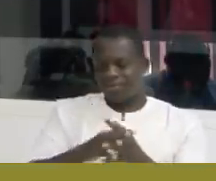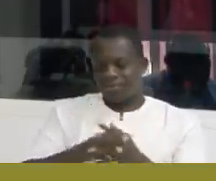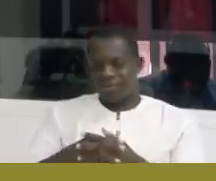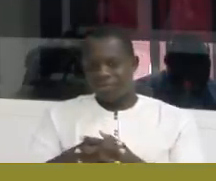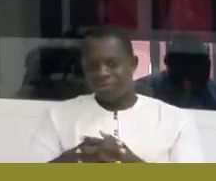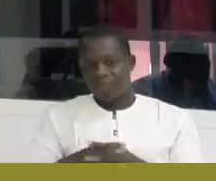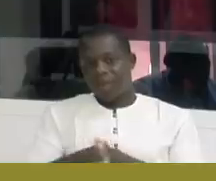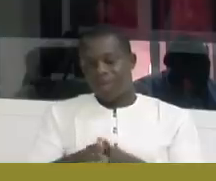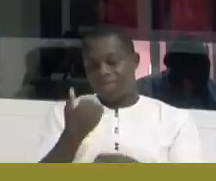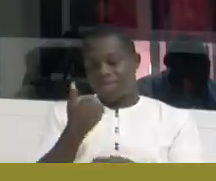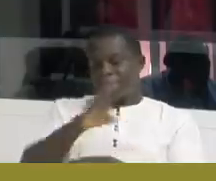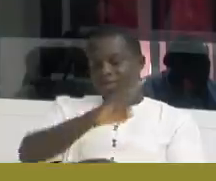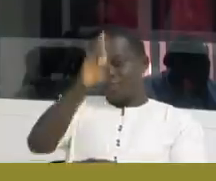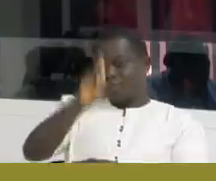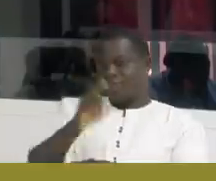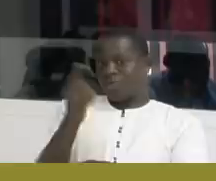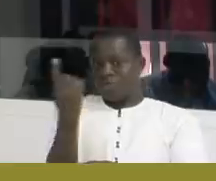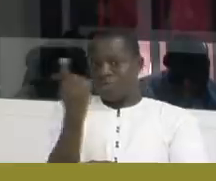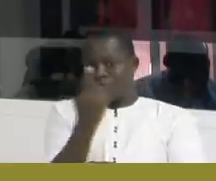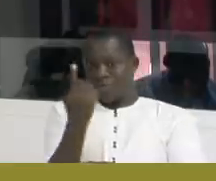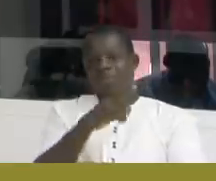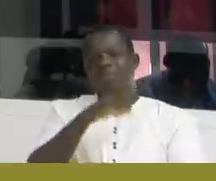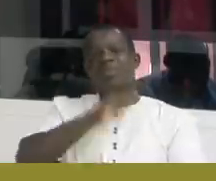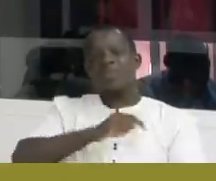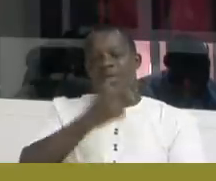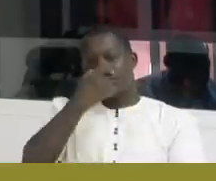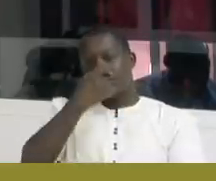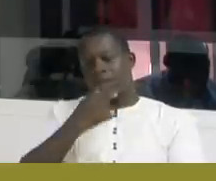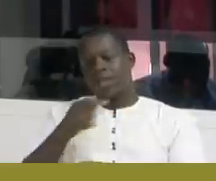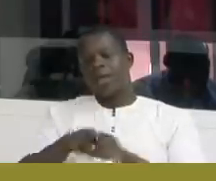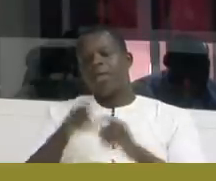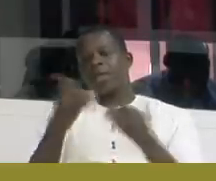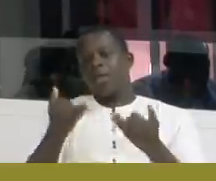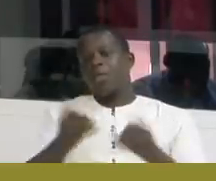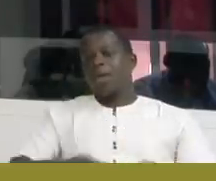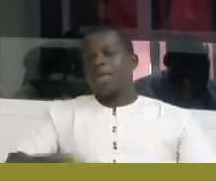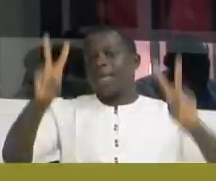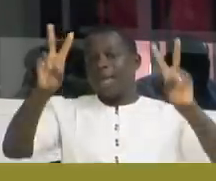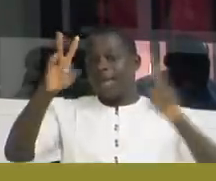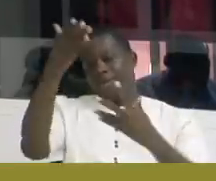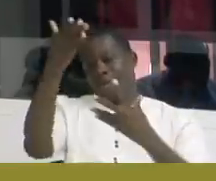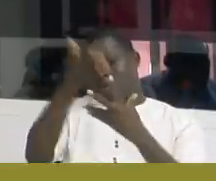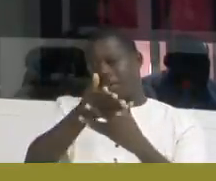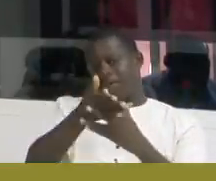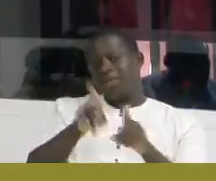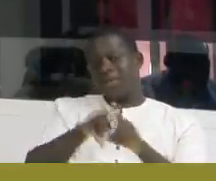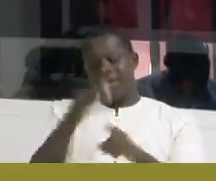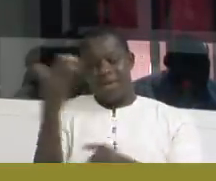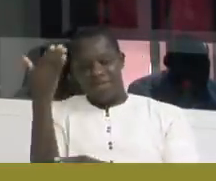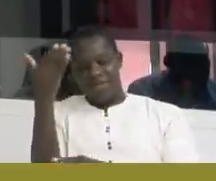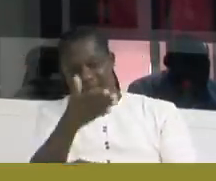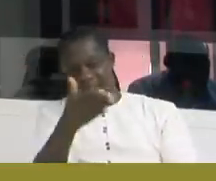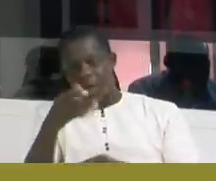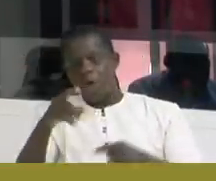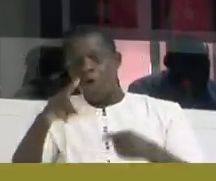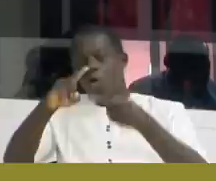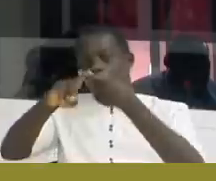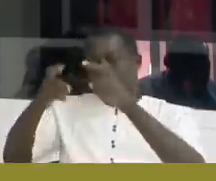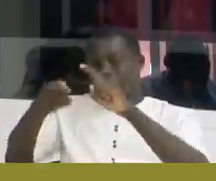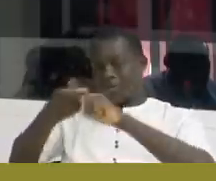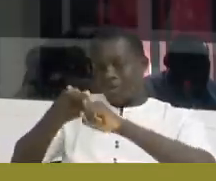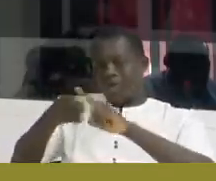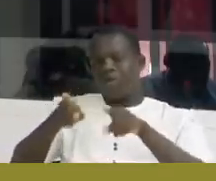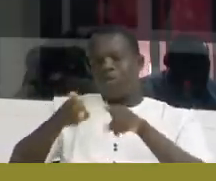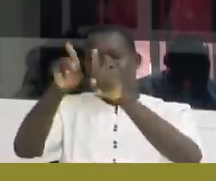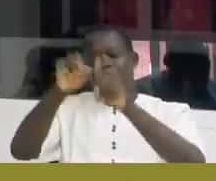I'm just asking questions, Mr. SINGHATEH. He believed that had a direct connection with